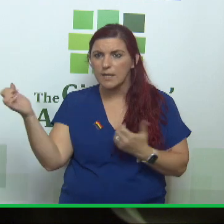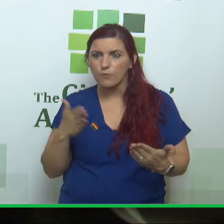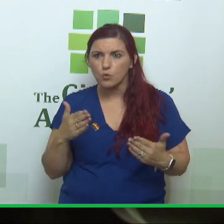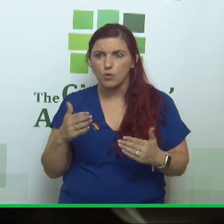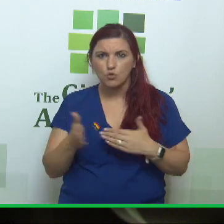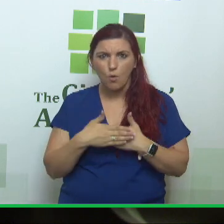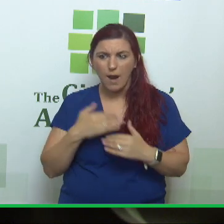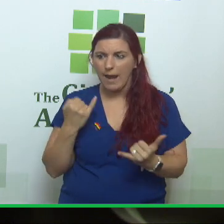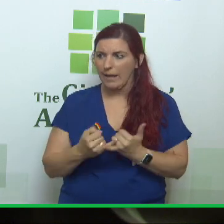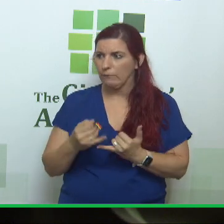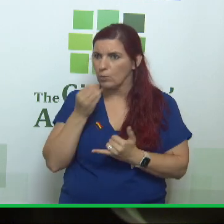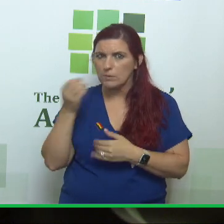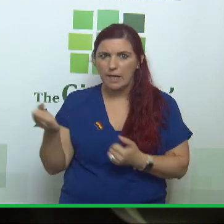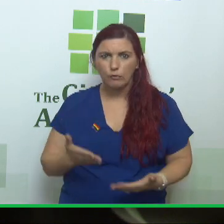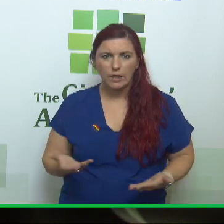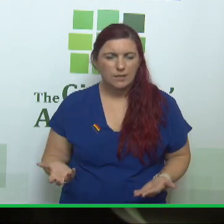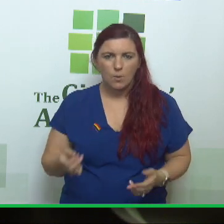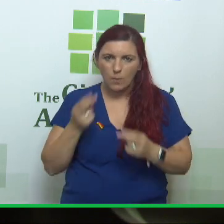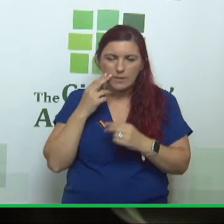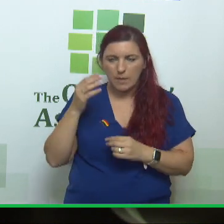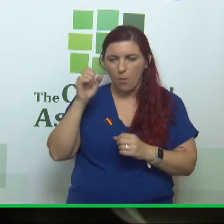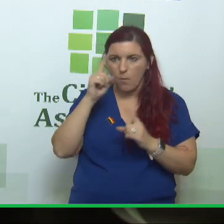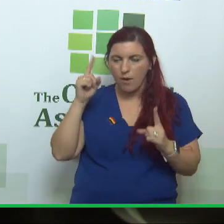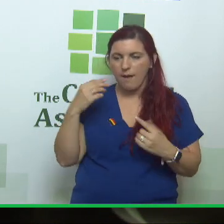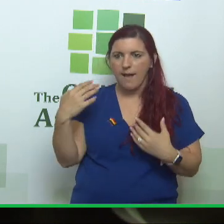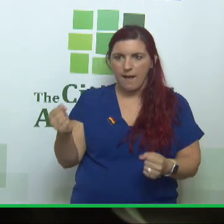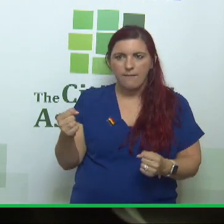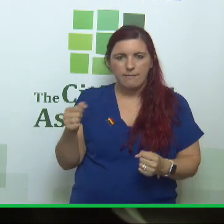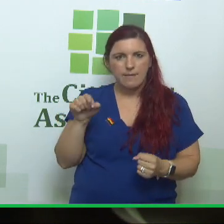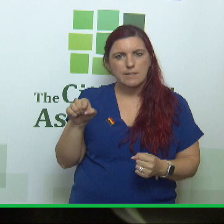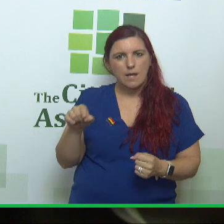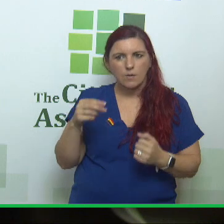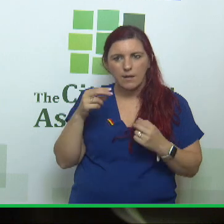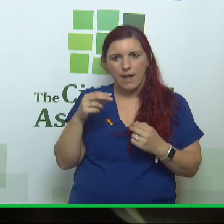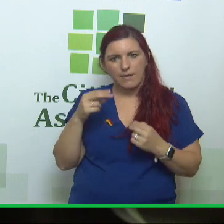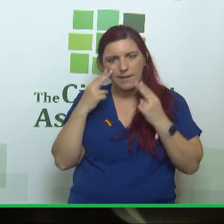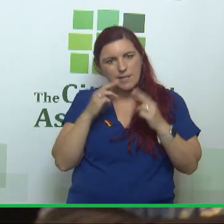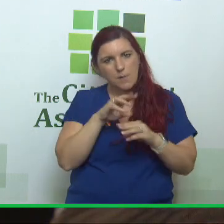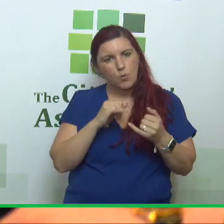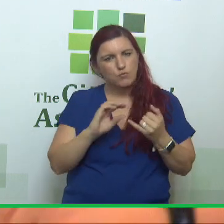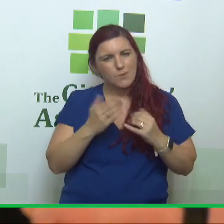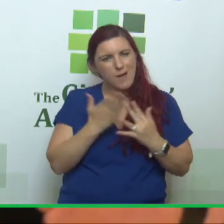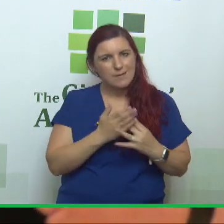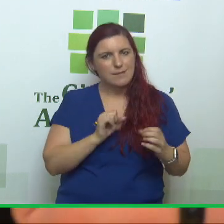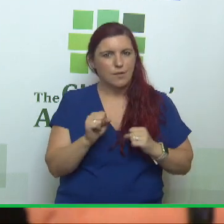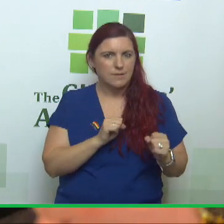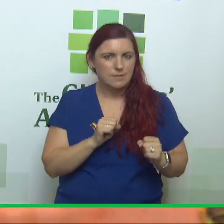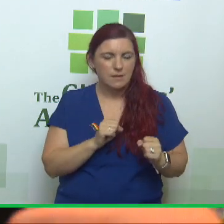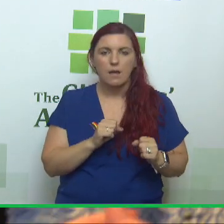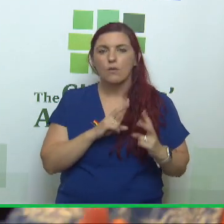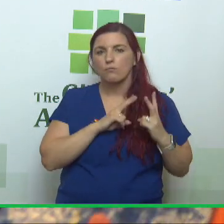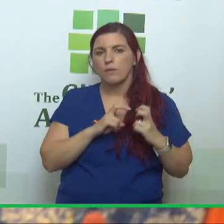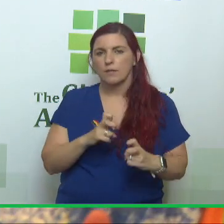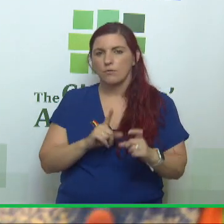to ensure that we are consciously aware of these emerging trends and the needs of those accessing them. The research on a recovery service shows